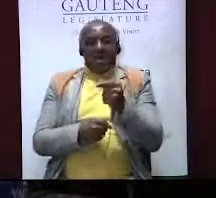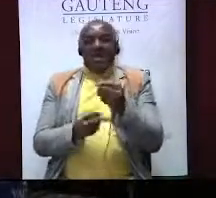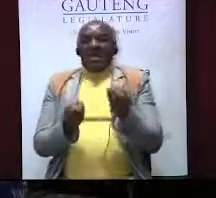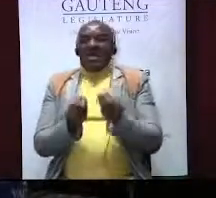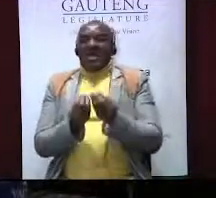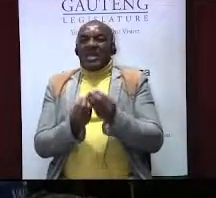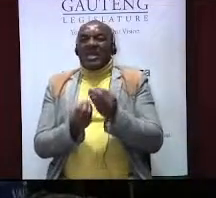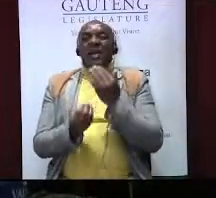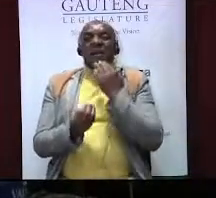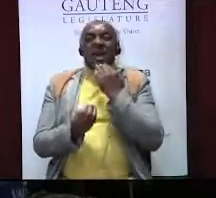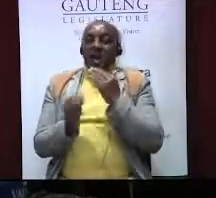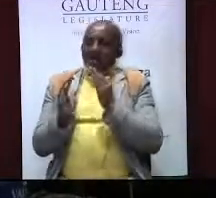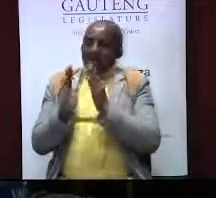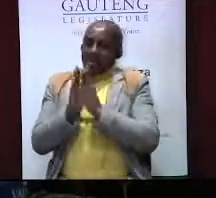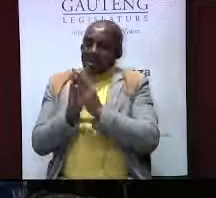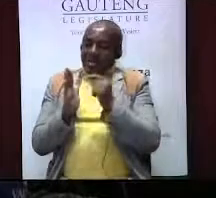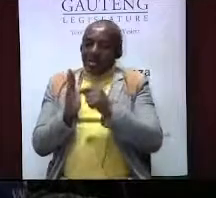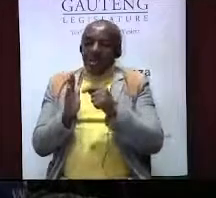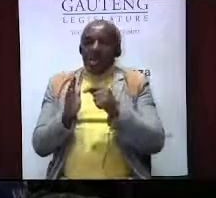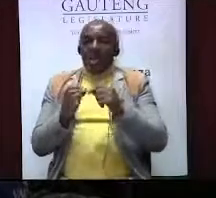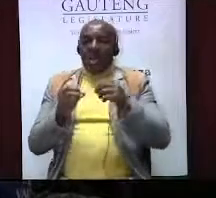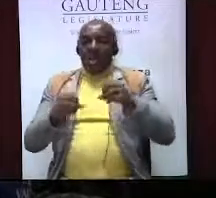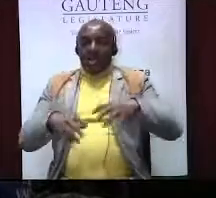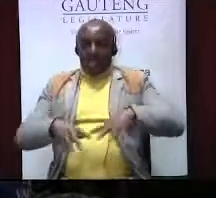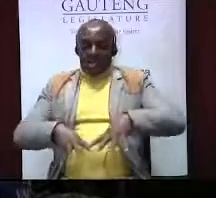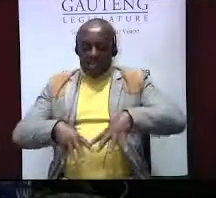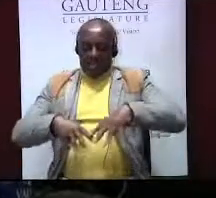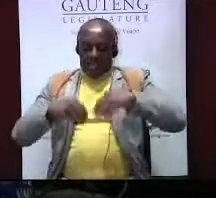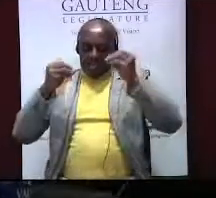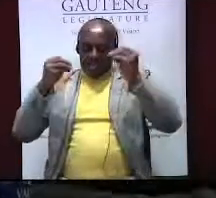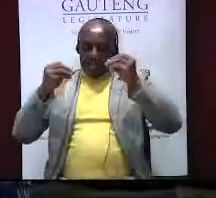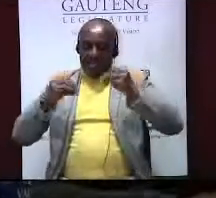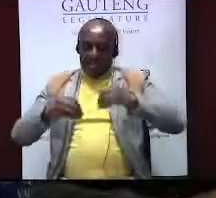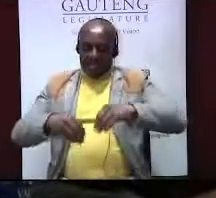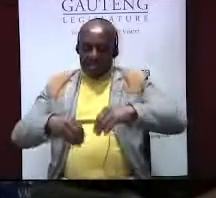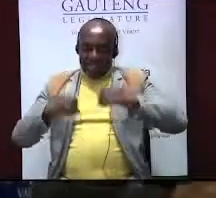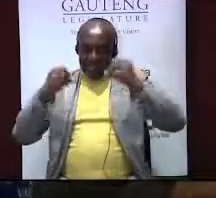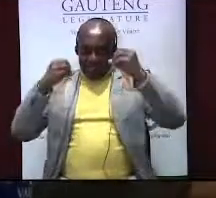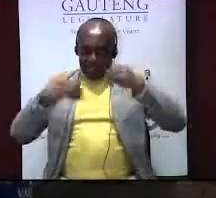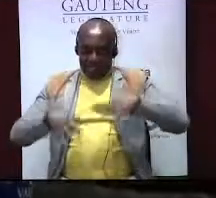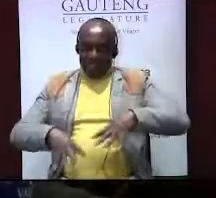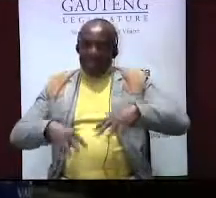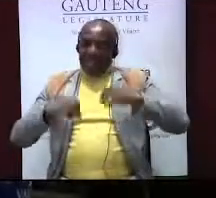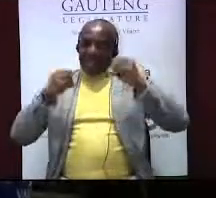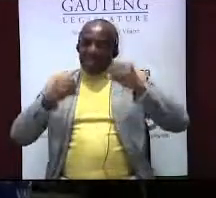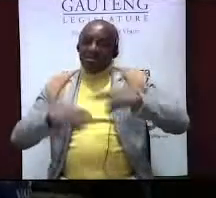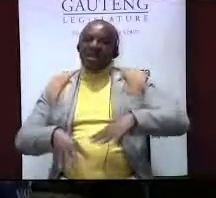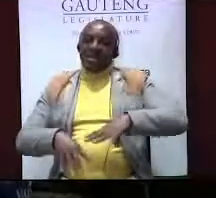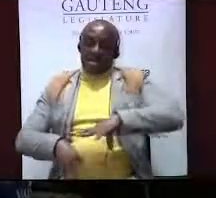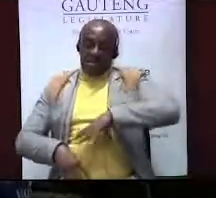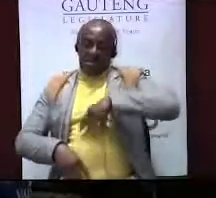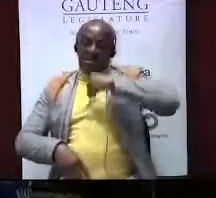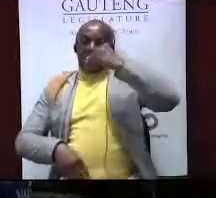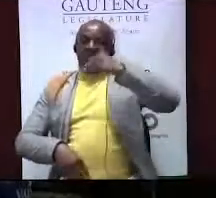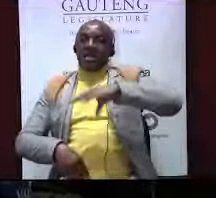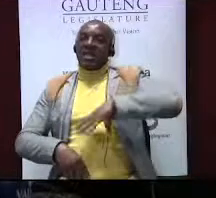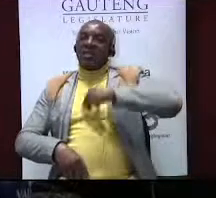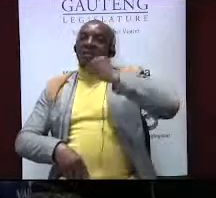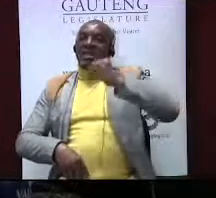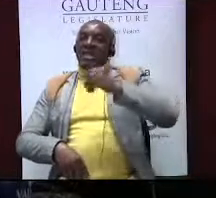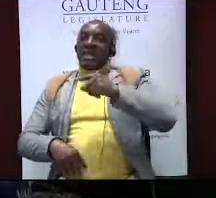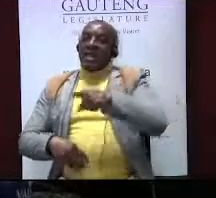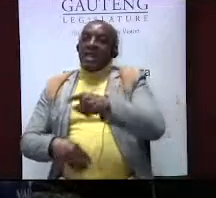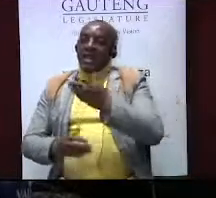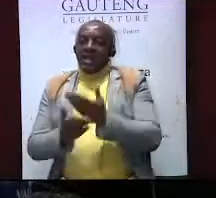of the church, then the spirit part of the church, which is healing and providing shelter and